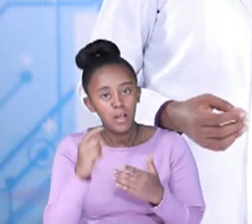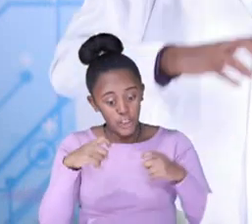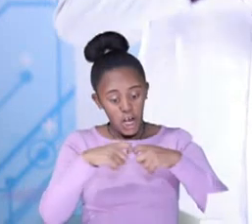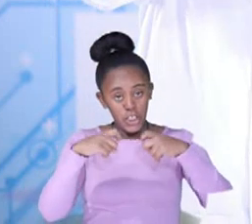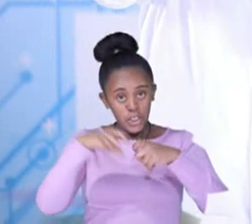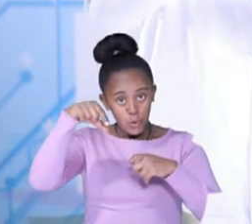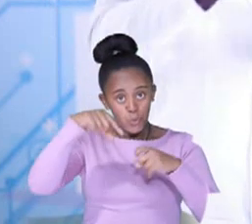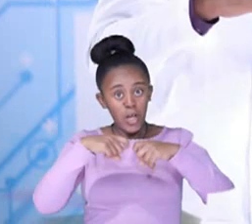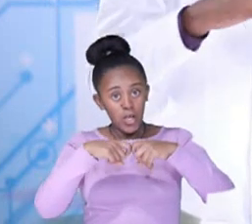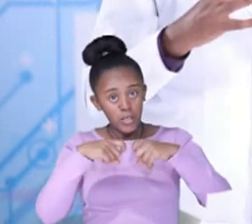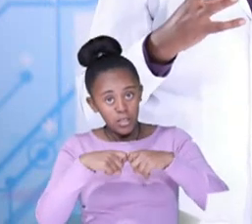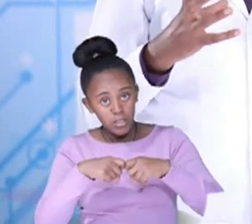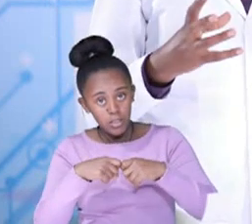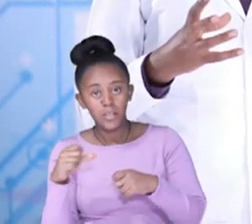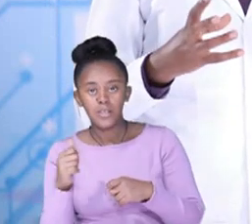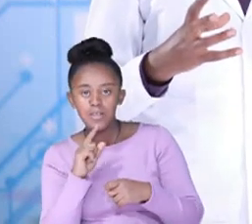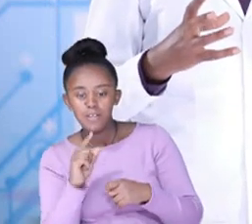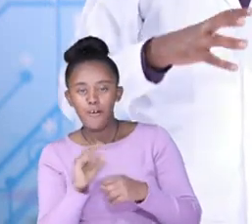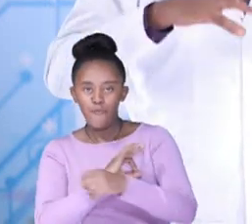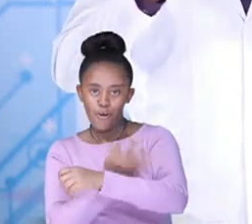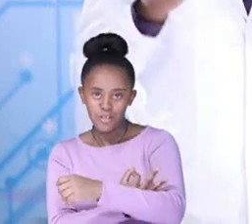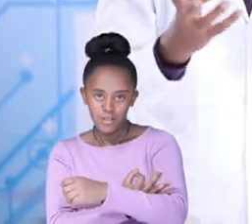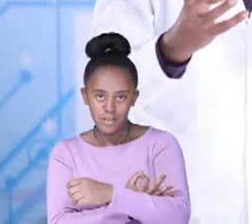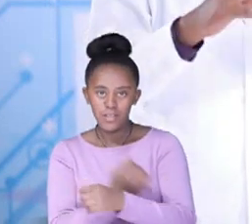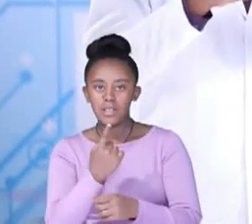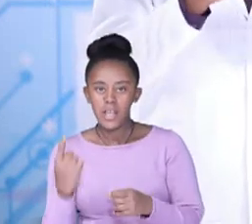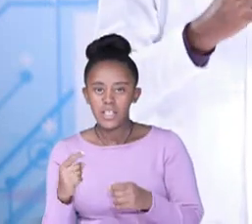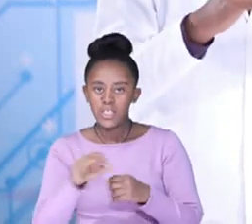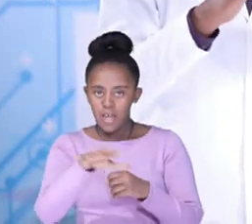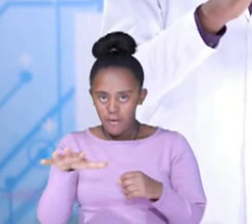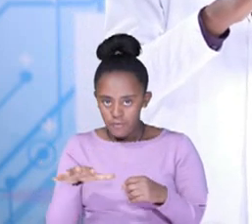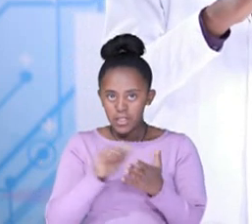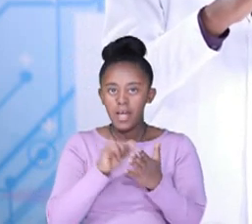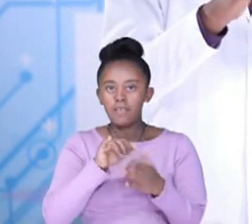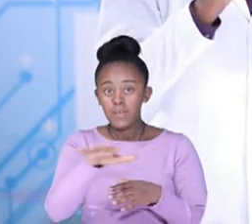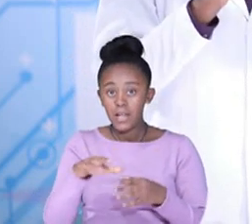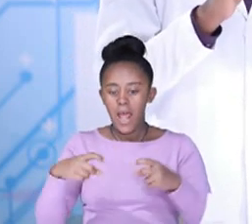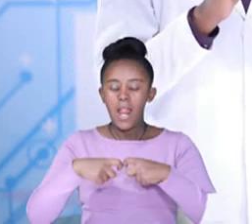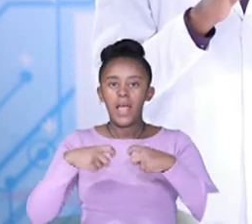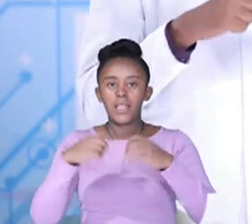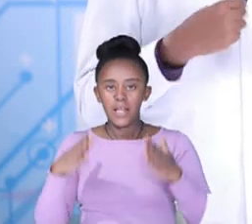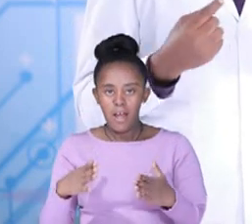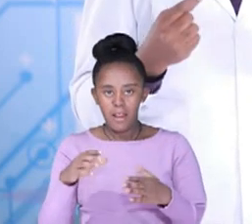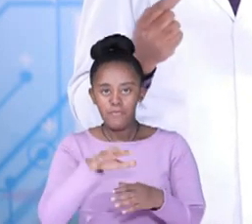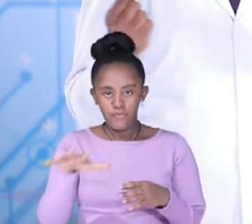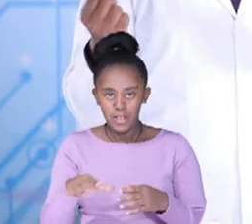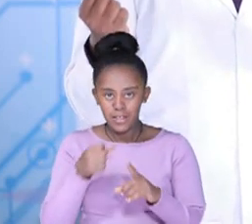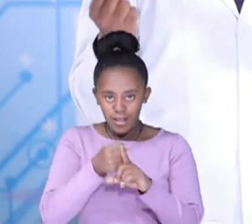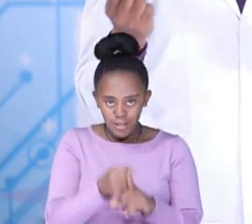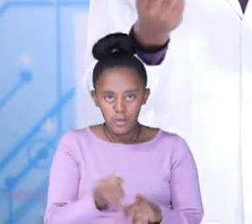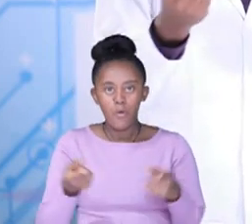charge, around that charge there is a force. There is a field, and that field is electrical field. An electric field is